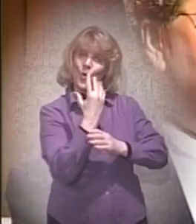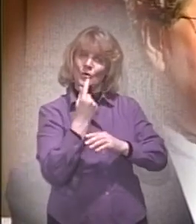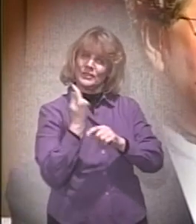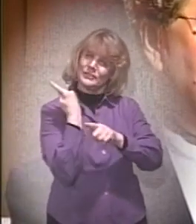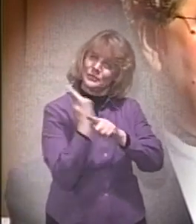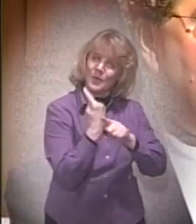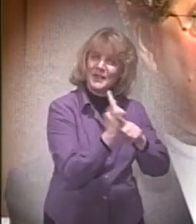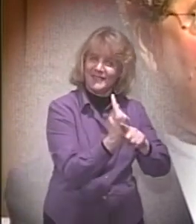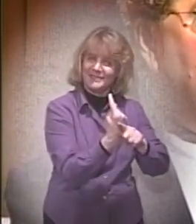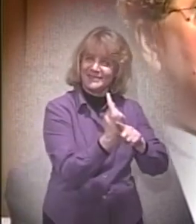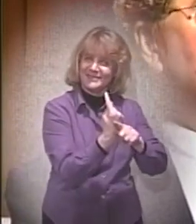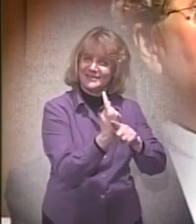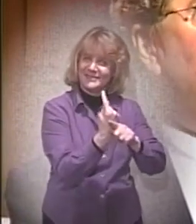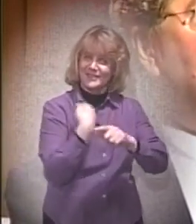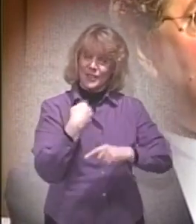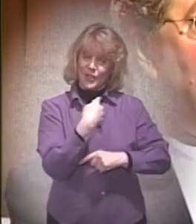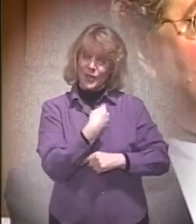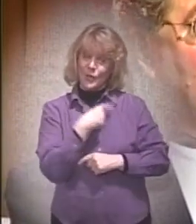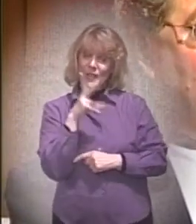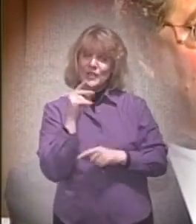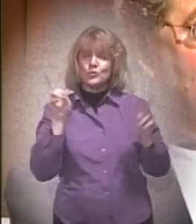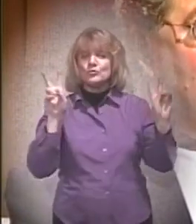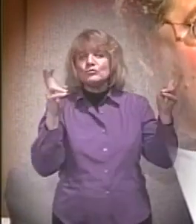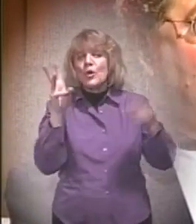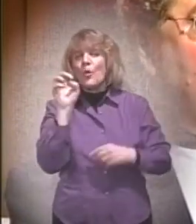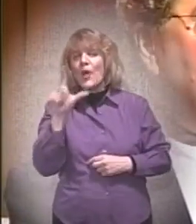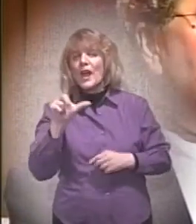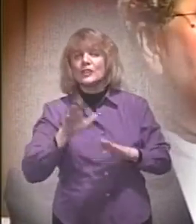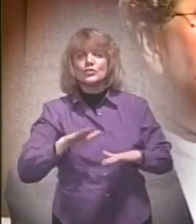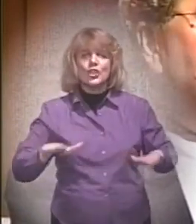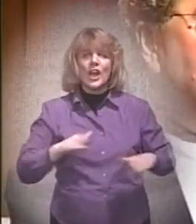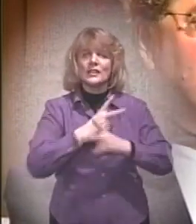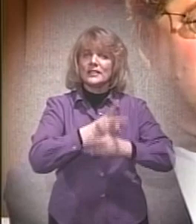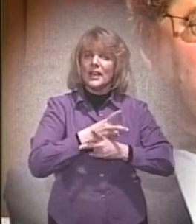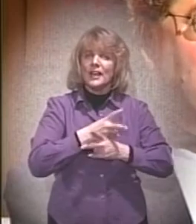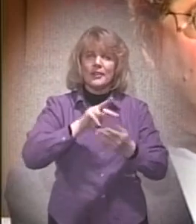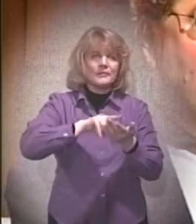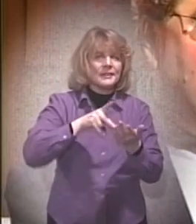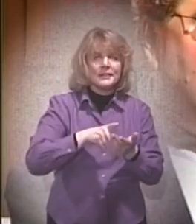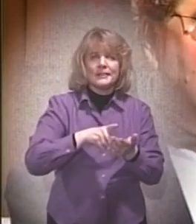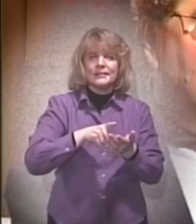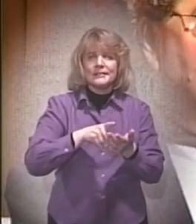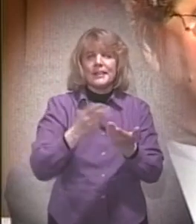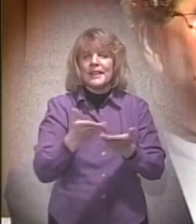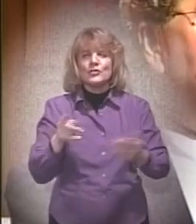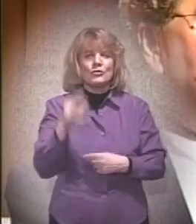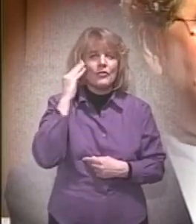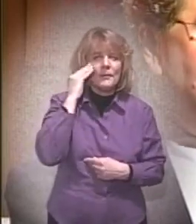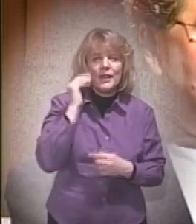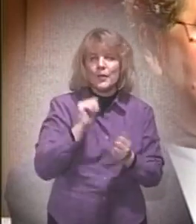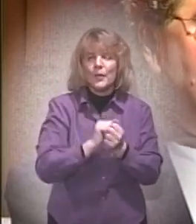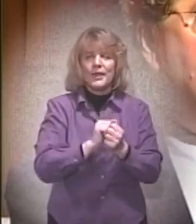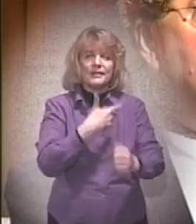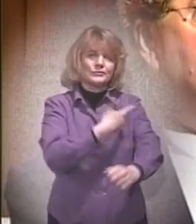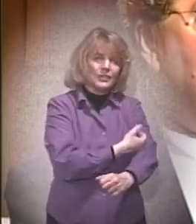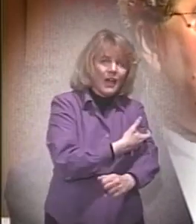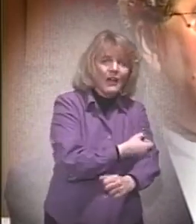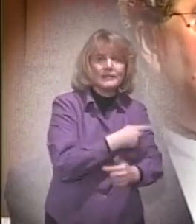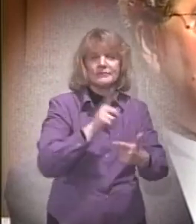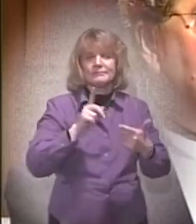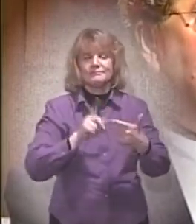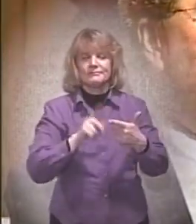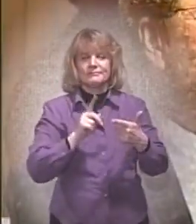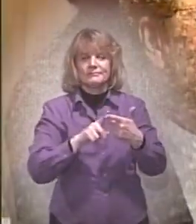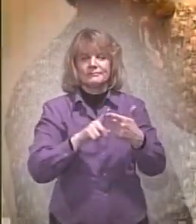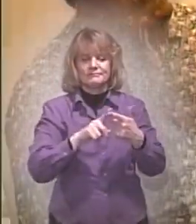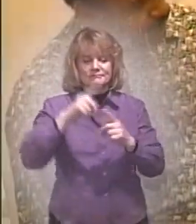pediatricians fulfill. We do what's called well child care, and that includes things that people are quite used to, such as immunizations, screening